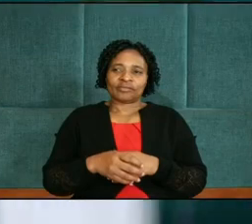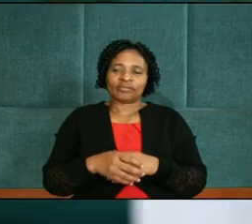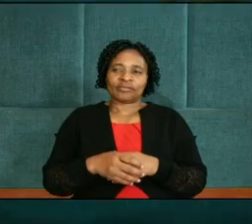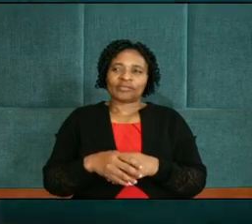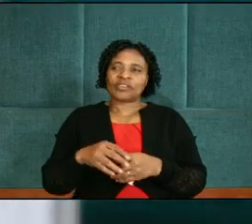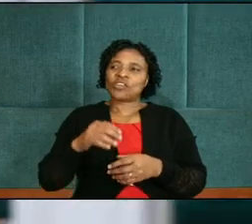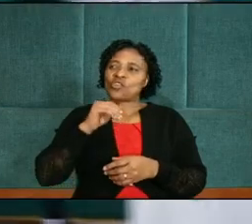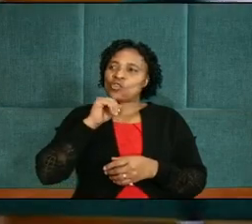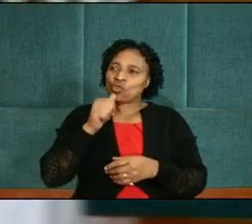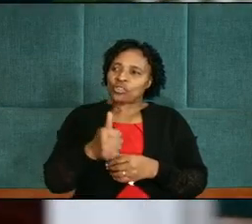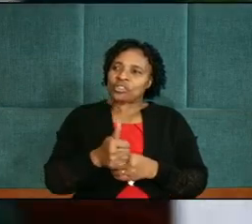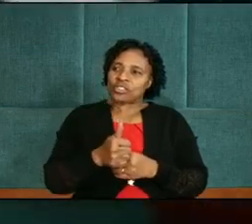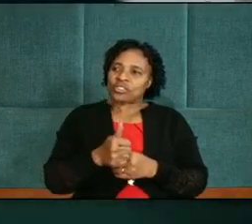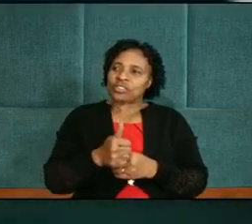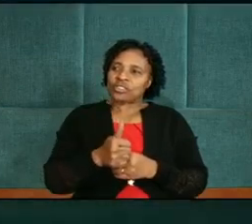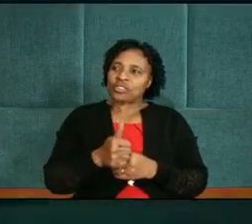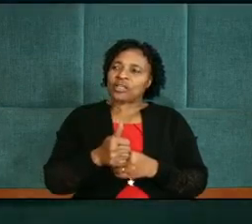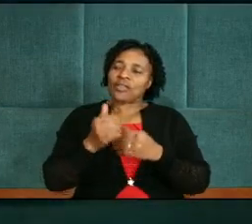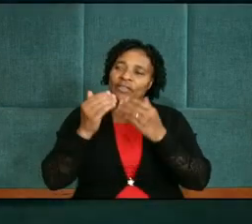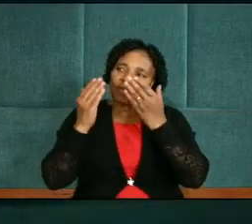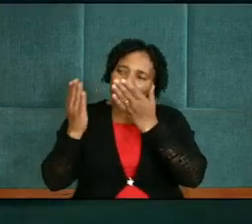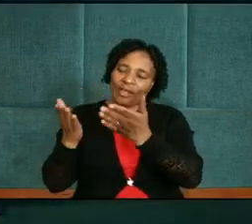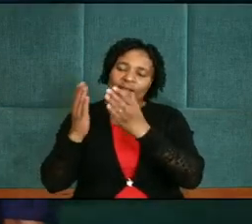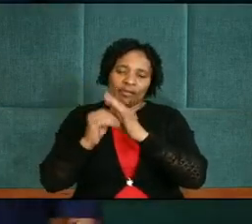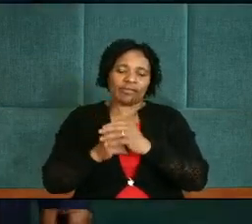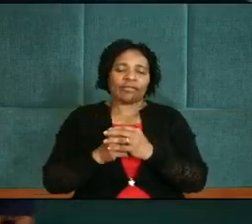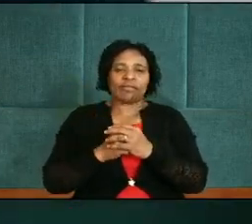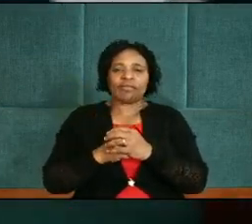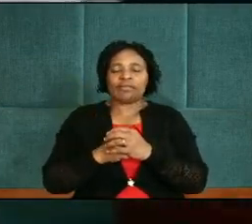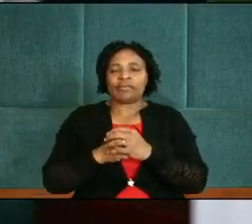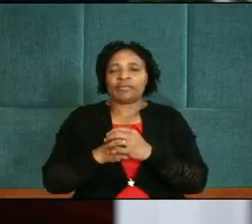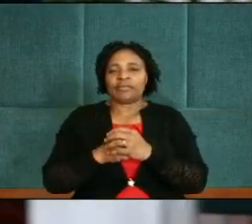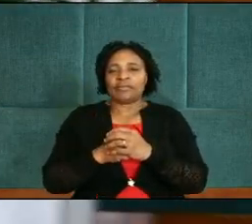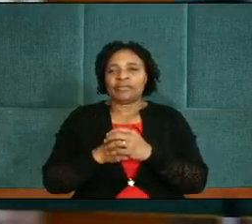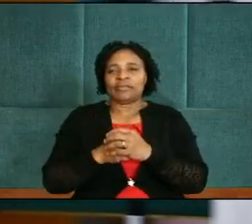It's not there.